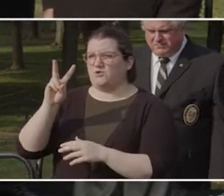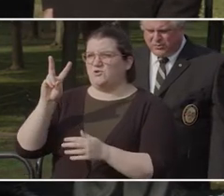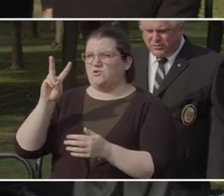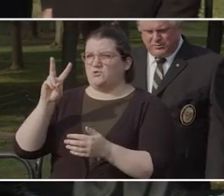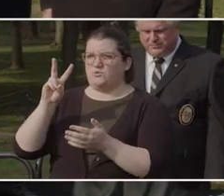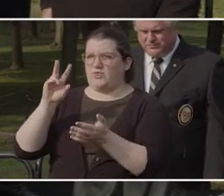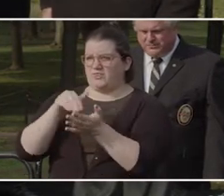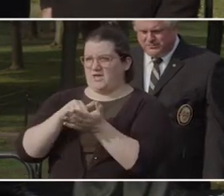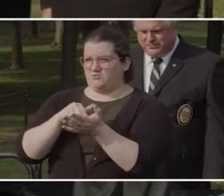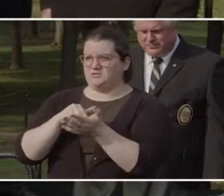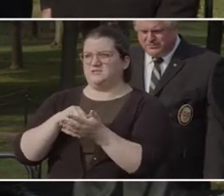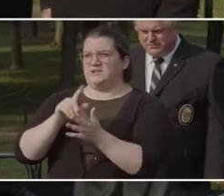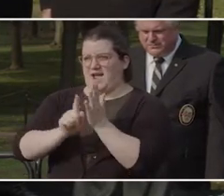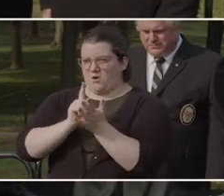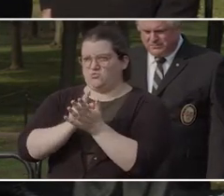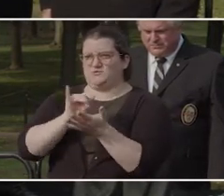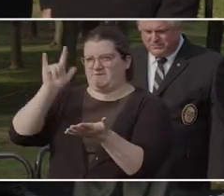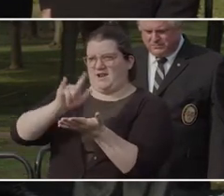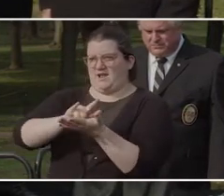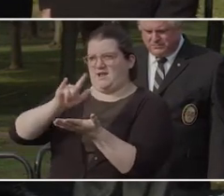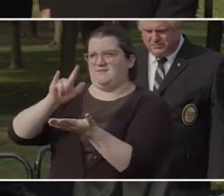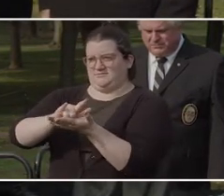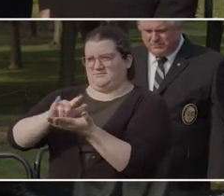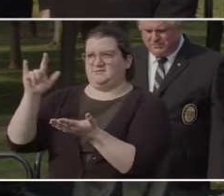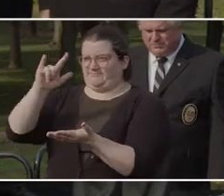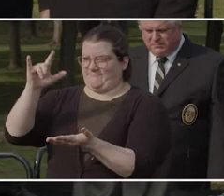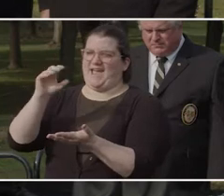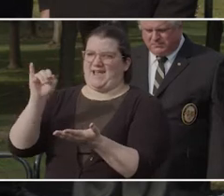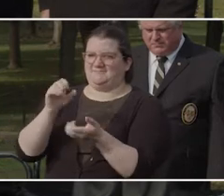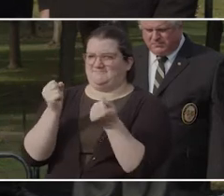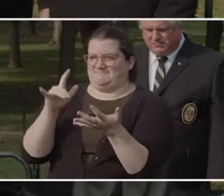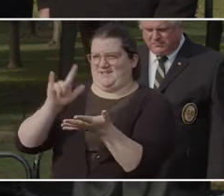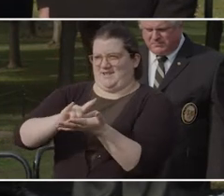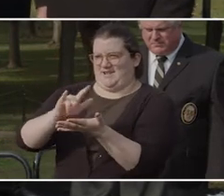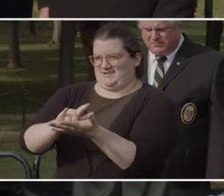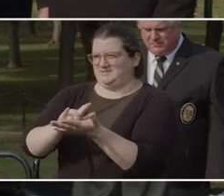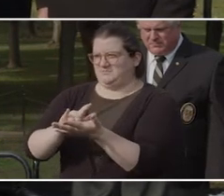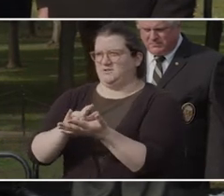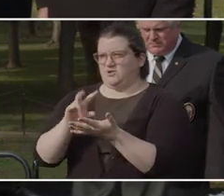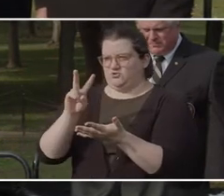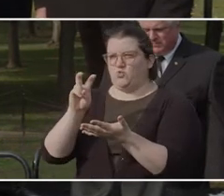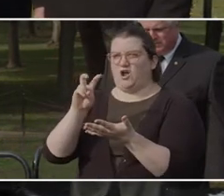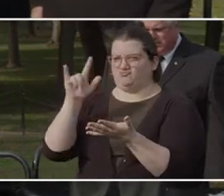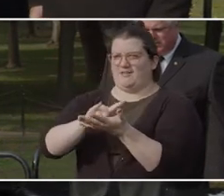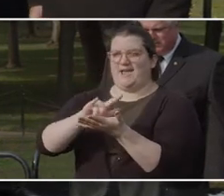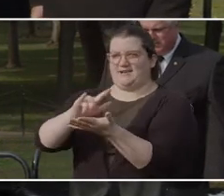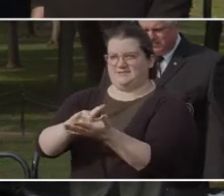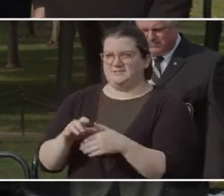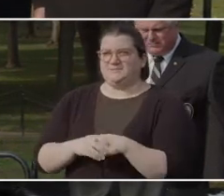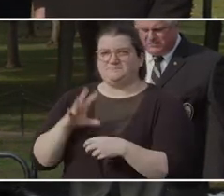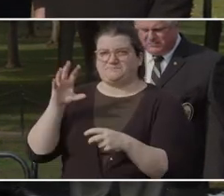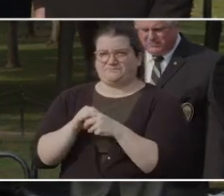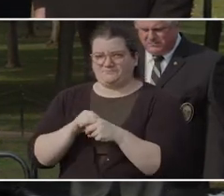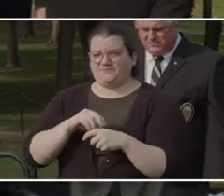landings. His combat awards include 9 air medals, 2 AV commendation medals with Combat V, and the Vietnamese Cross